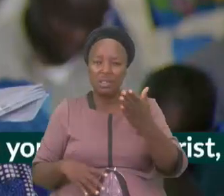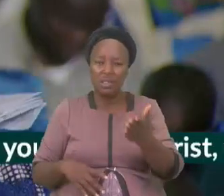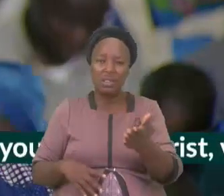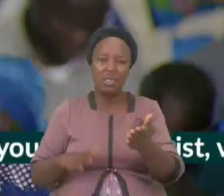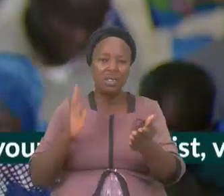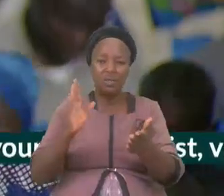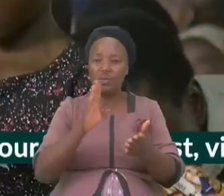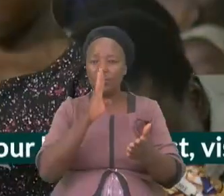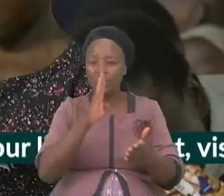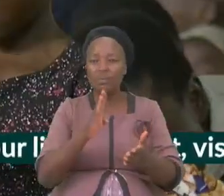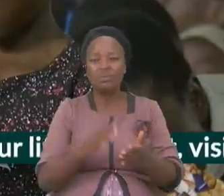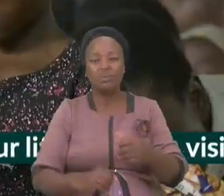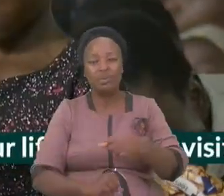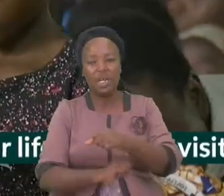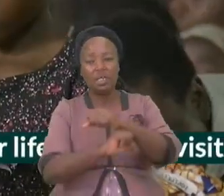blessed.